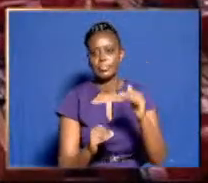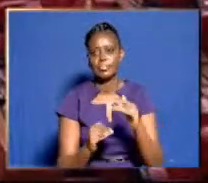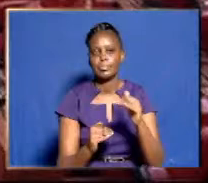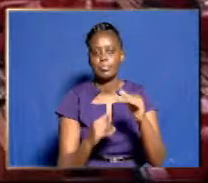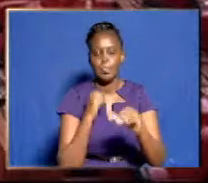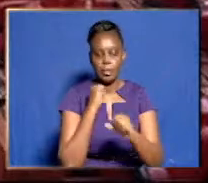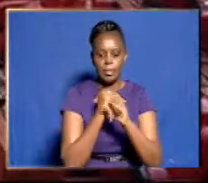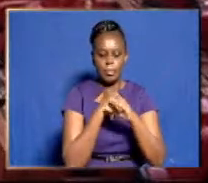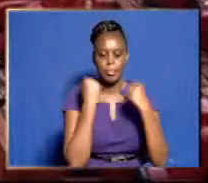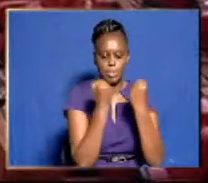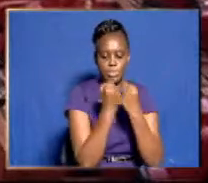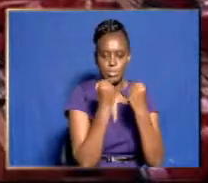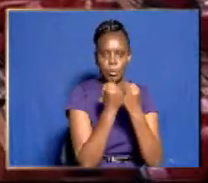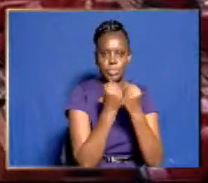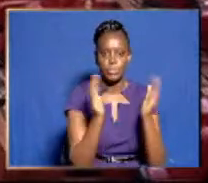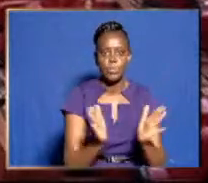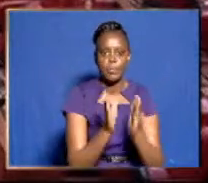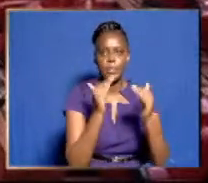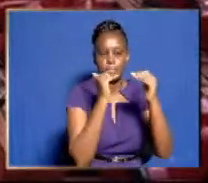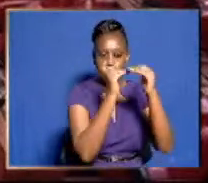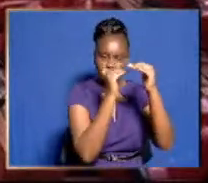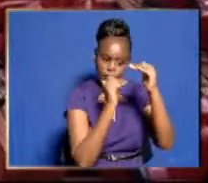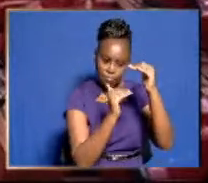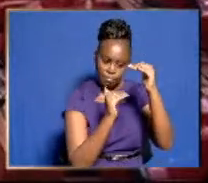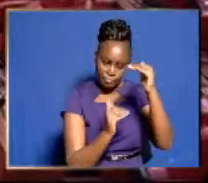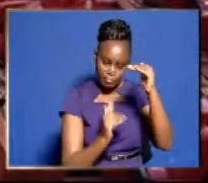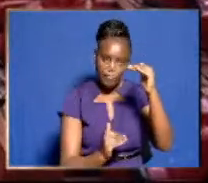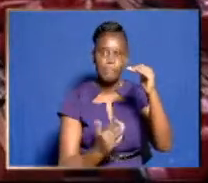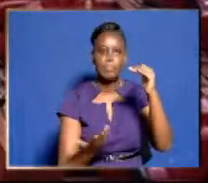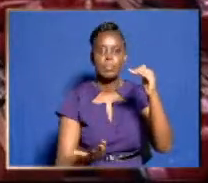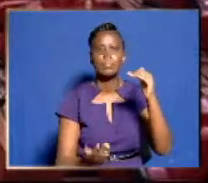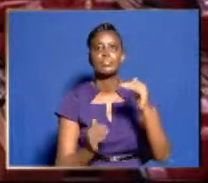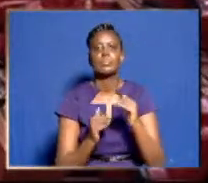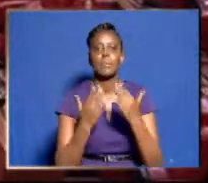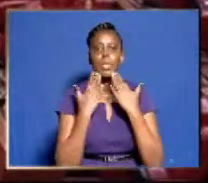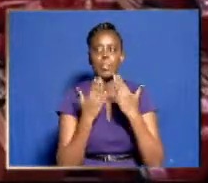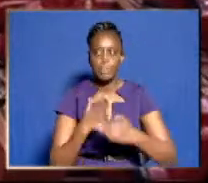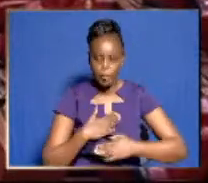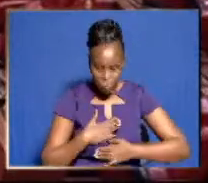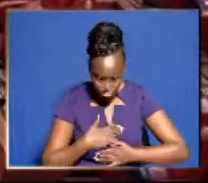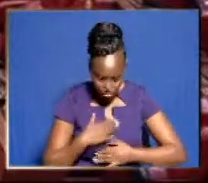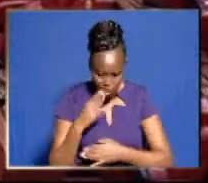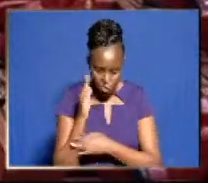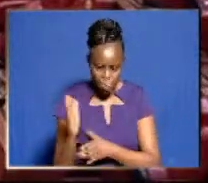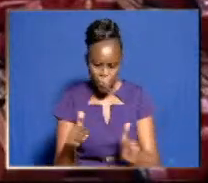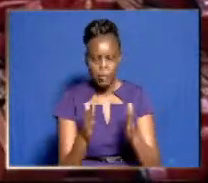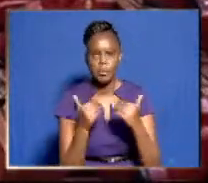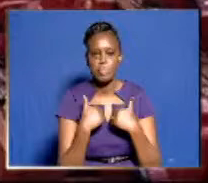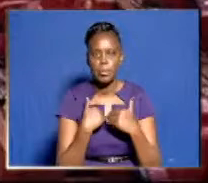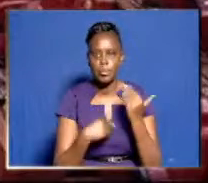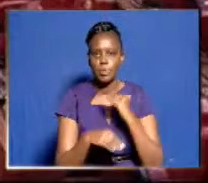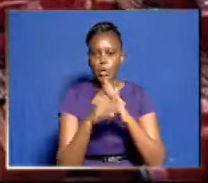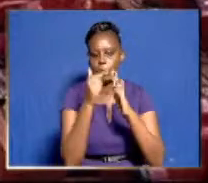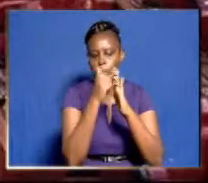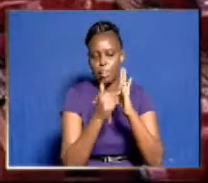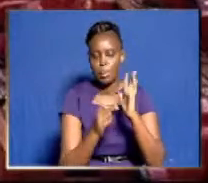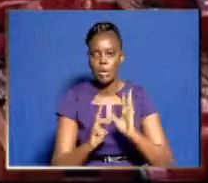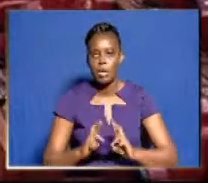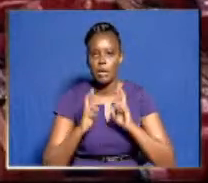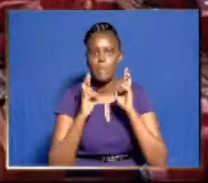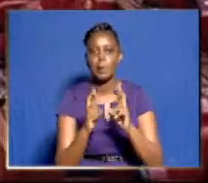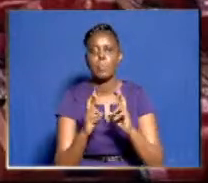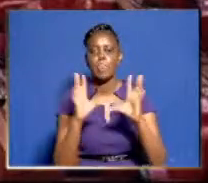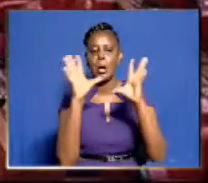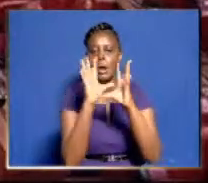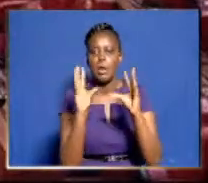Labor and social welfare. Thank you, Honourable Speaker, for giving me this chance to contribute to this report by the